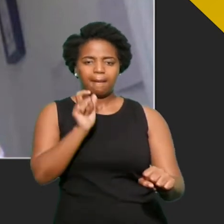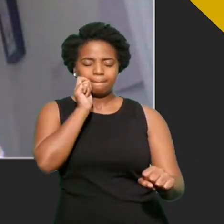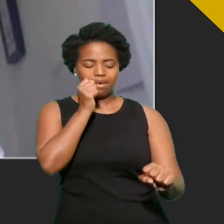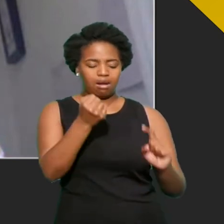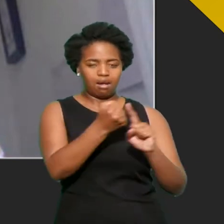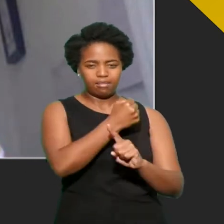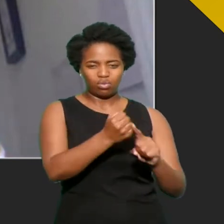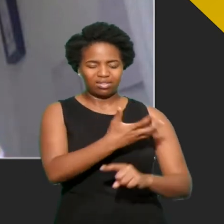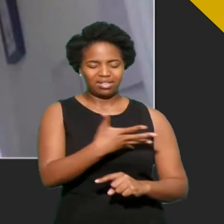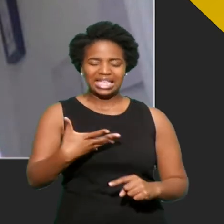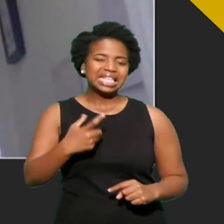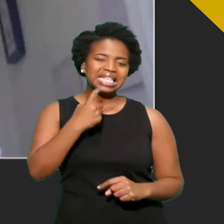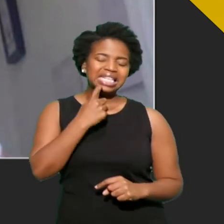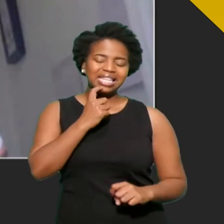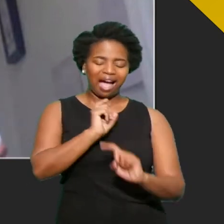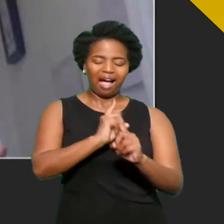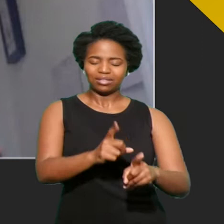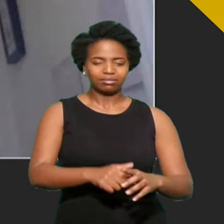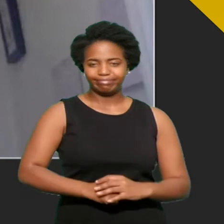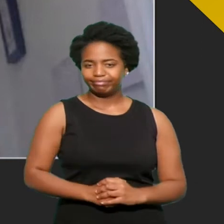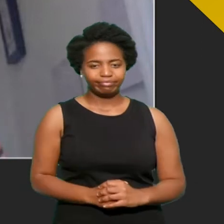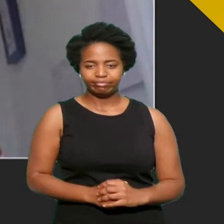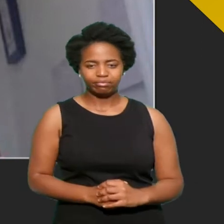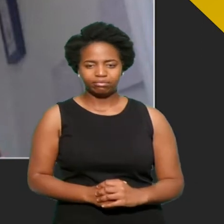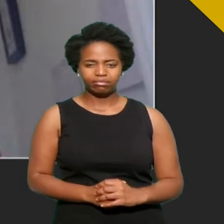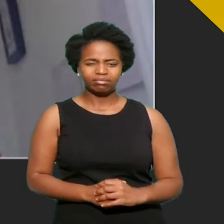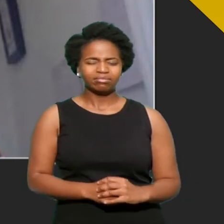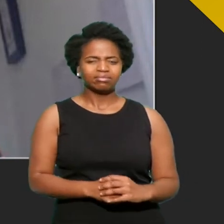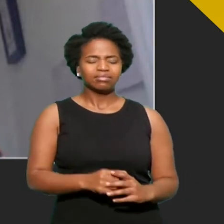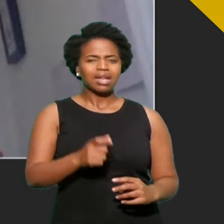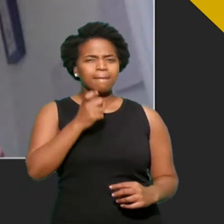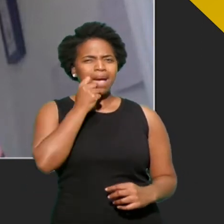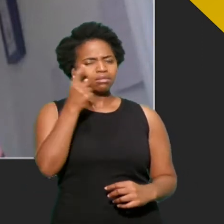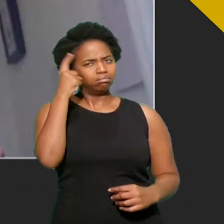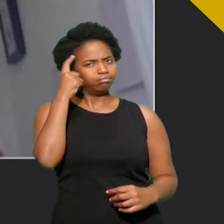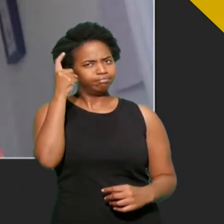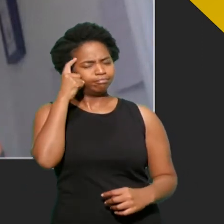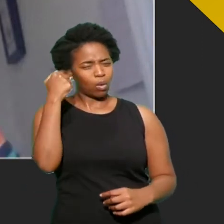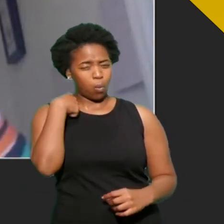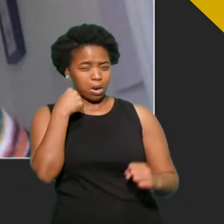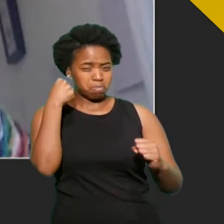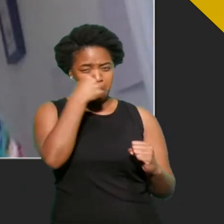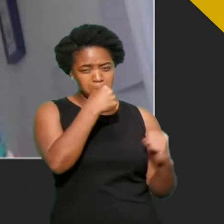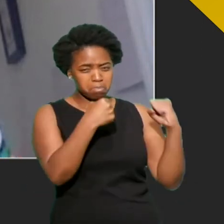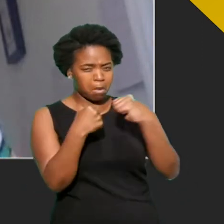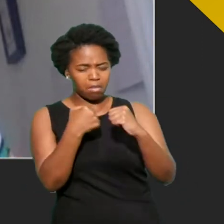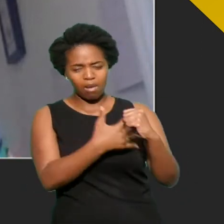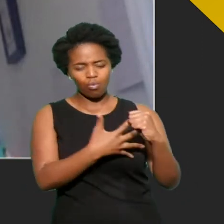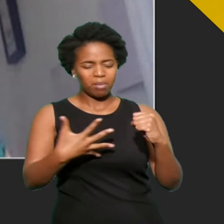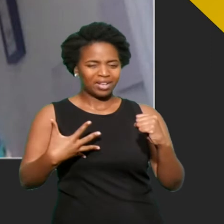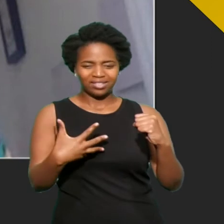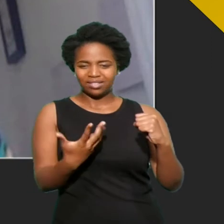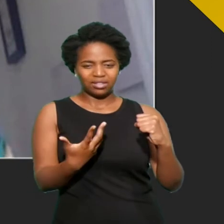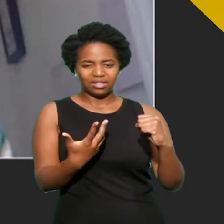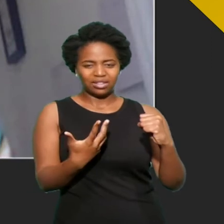not simple. Yes. And so when we ask the question, what is going on in the mind of a perpetrator, we are reducing